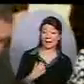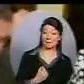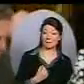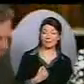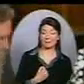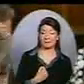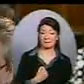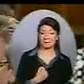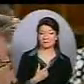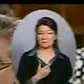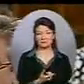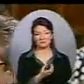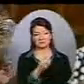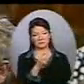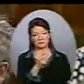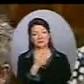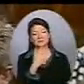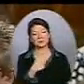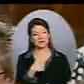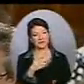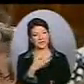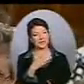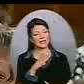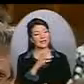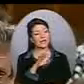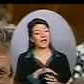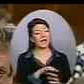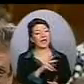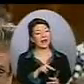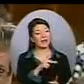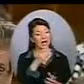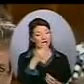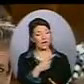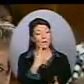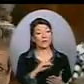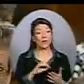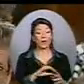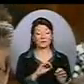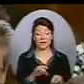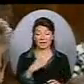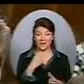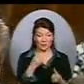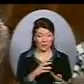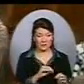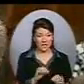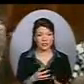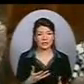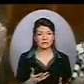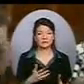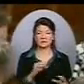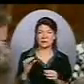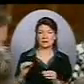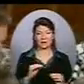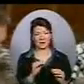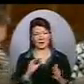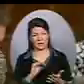polling stations were changed. Yesterday, they said it was a smear. Now that the police are investigating, will they come clean with who in the Conservative Party is behind